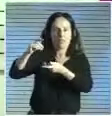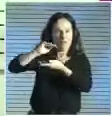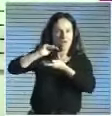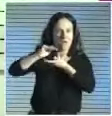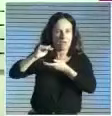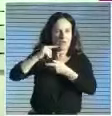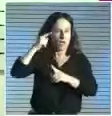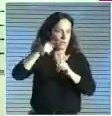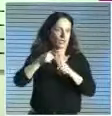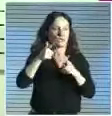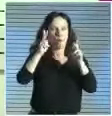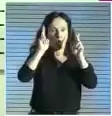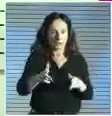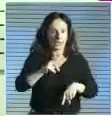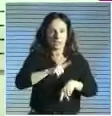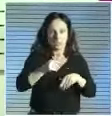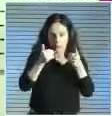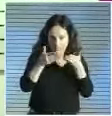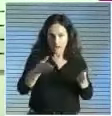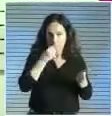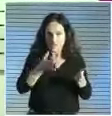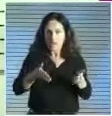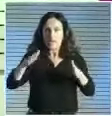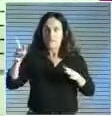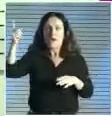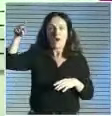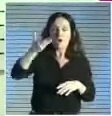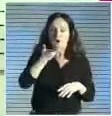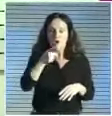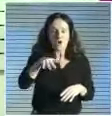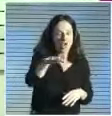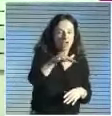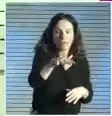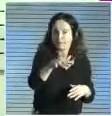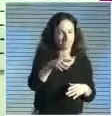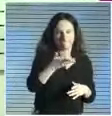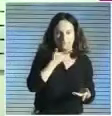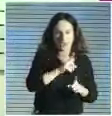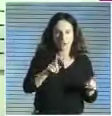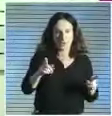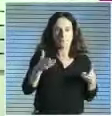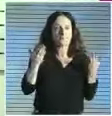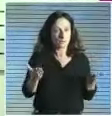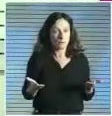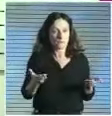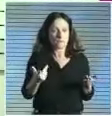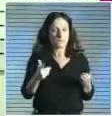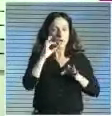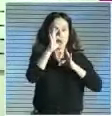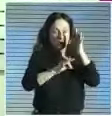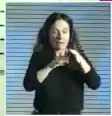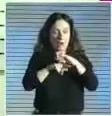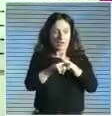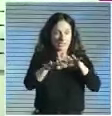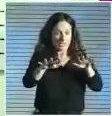knowledge. So I think that's a really important role that local destination management organizations can play in making that information